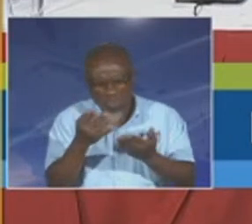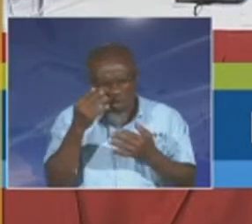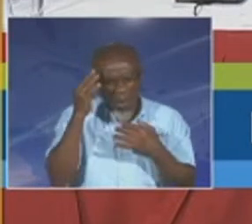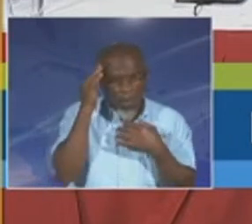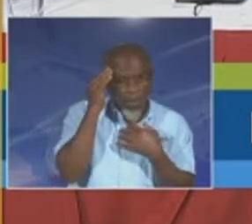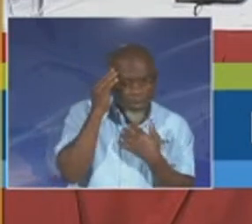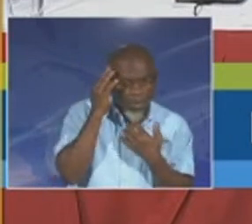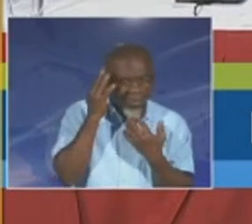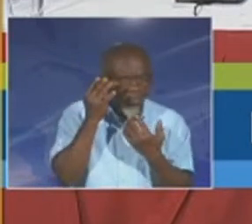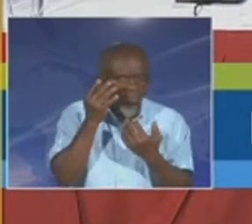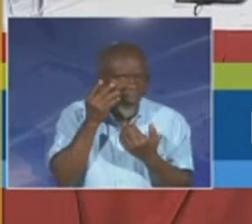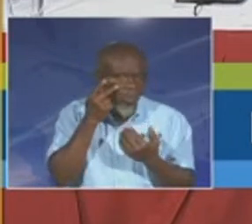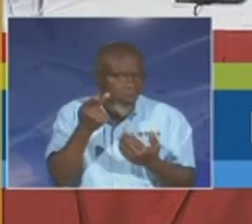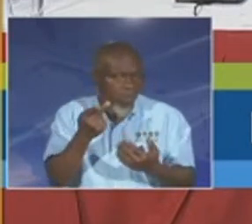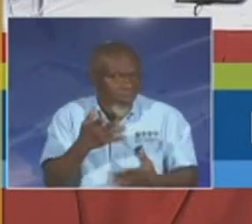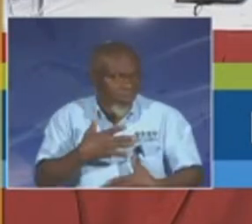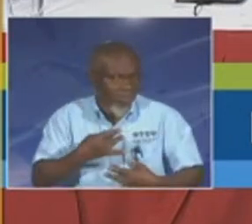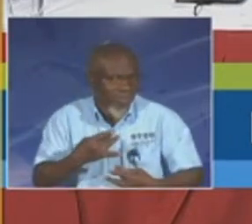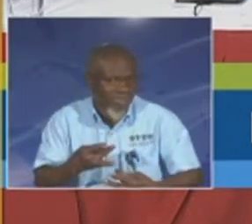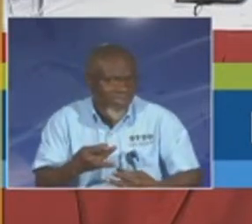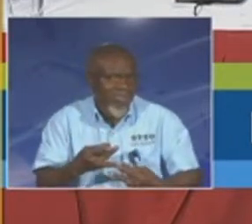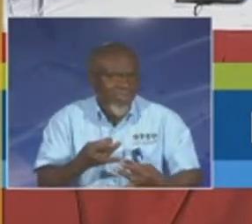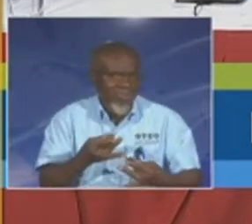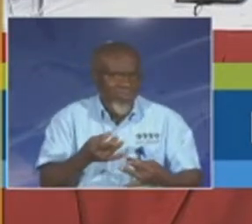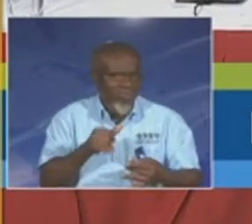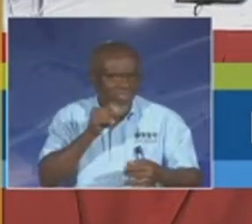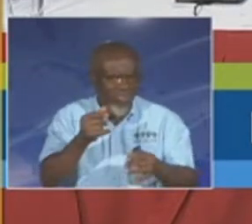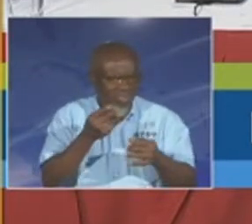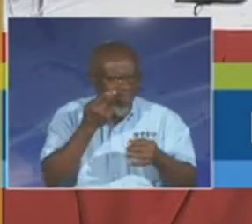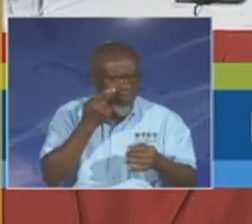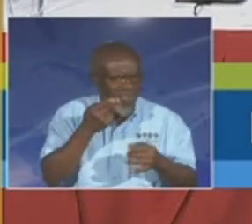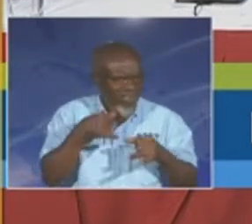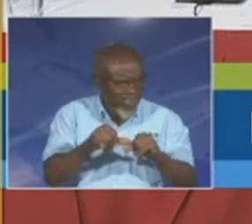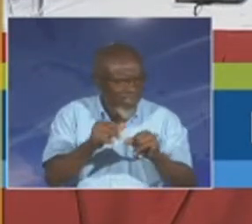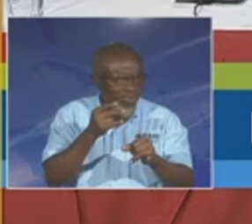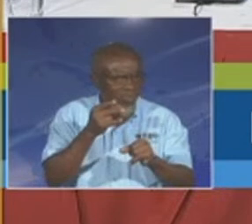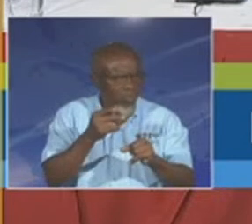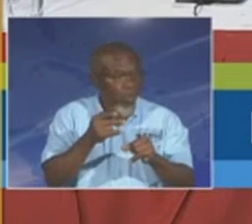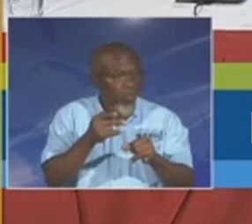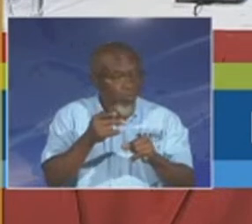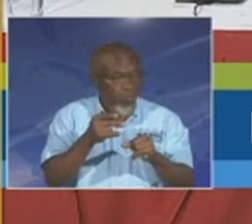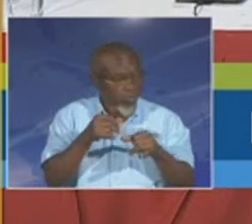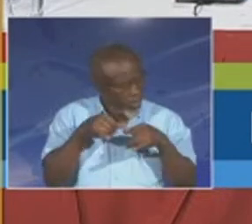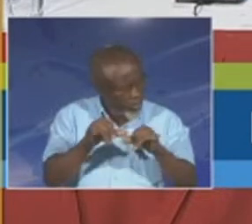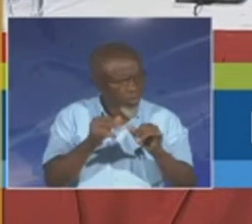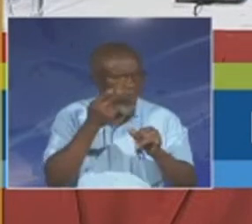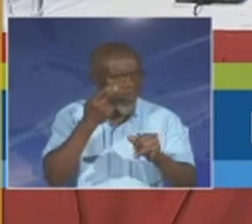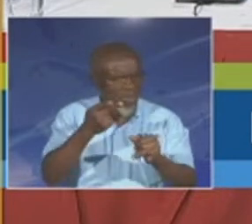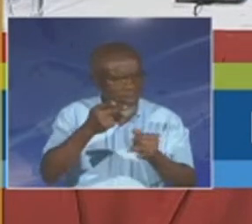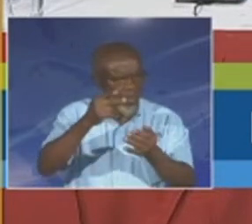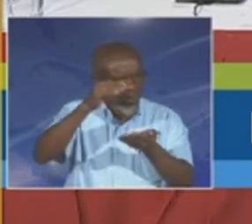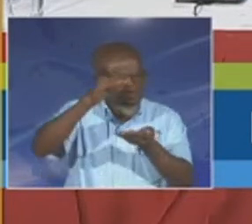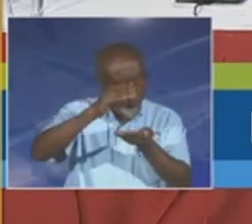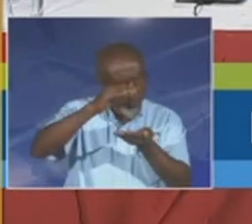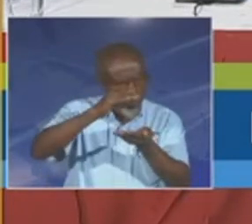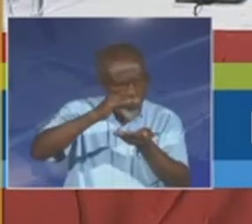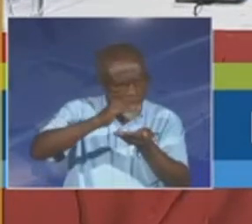or intriguing that we've continued to see that downward trajectory in cases?